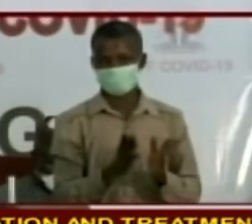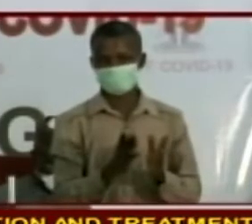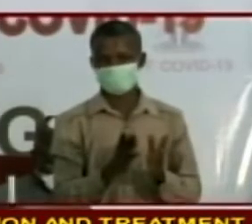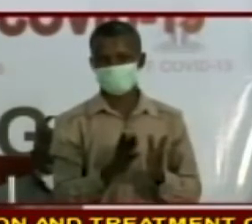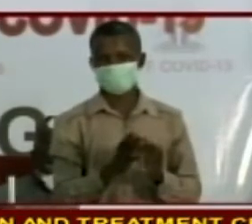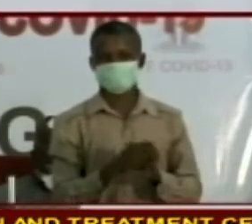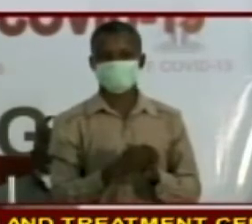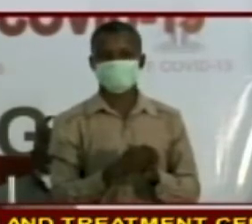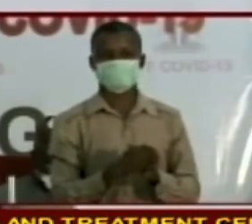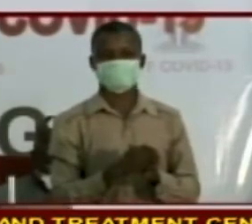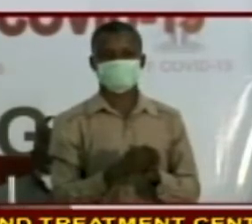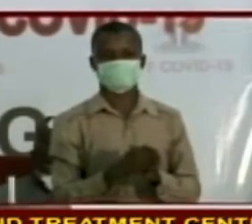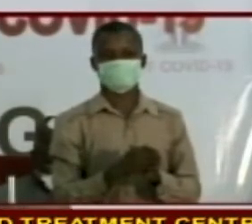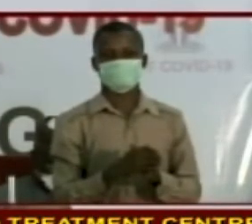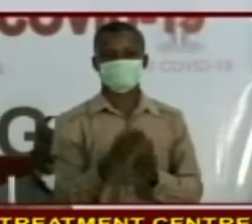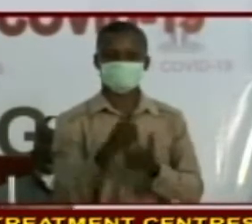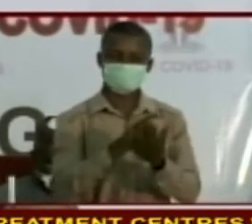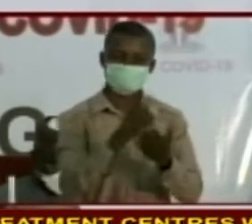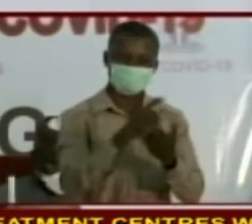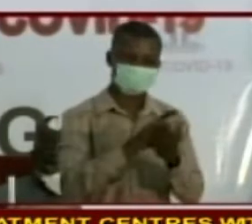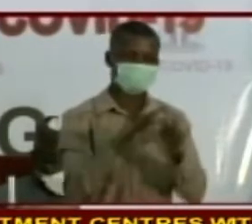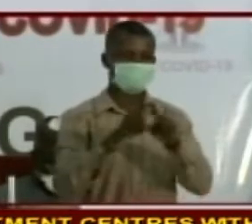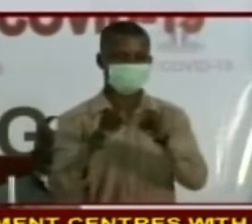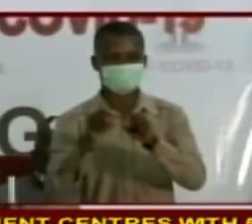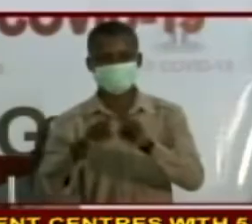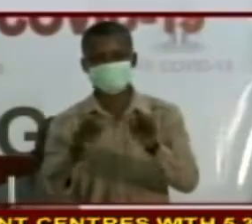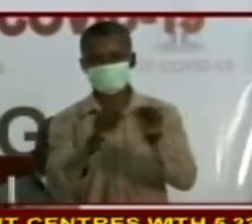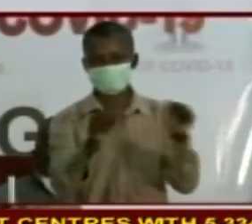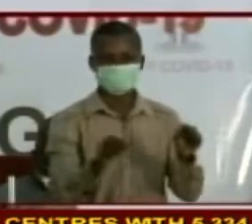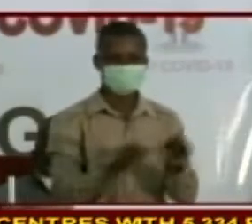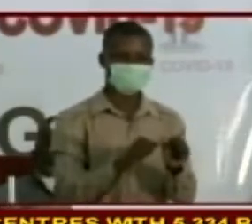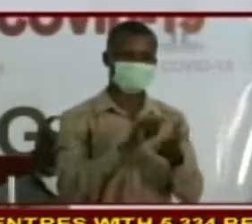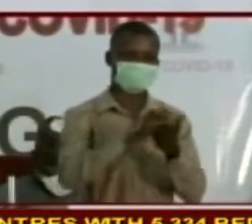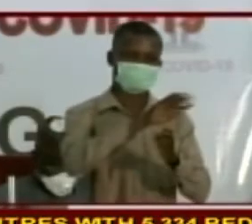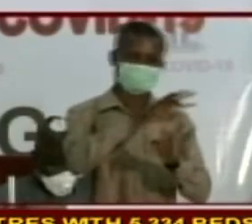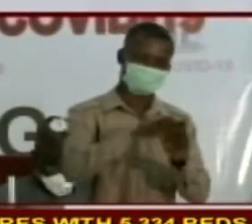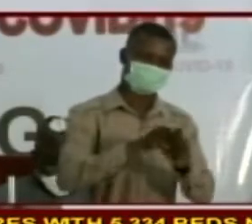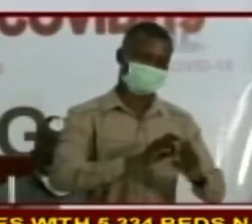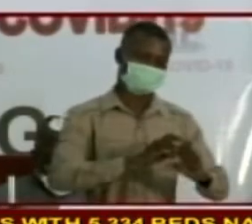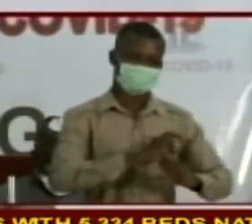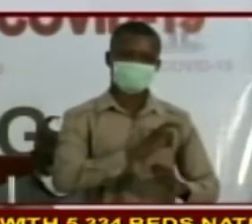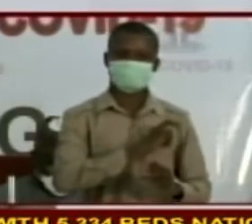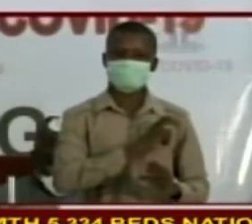they revolve around the issues of security at the border,